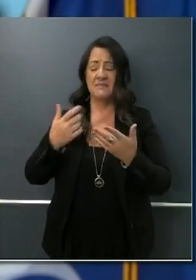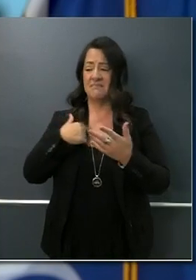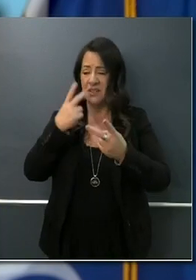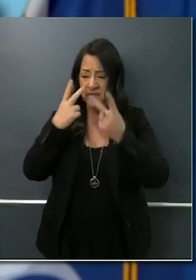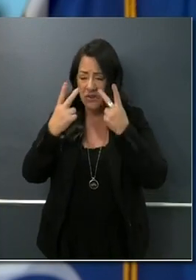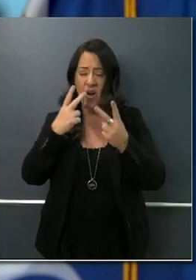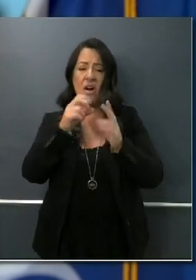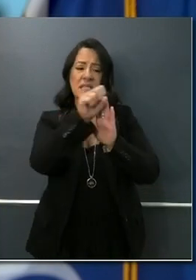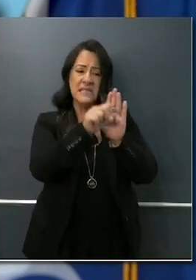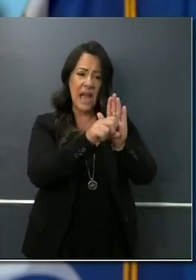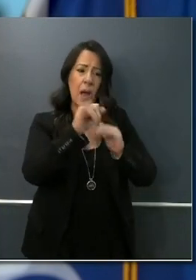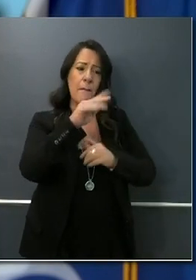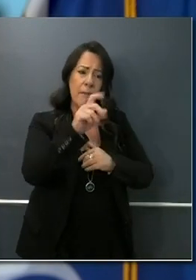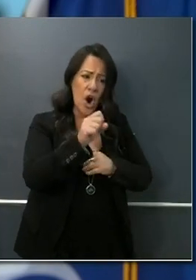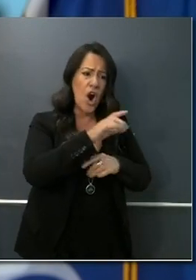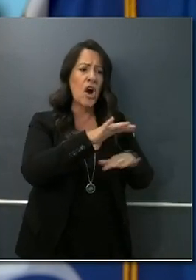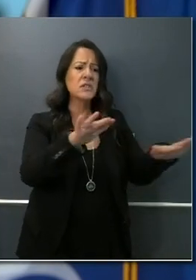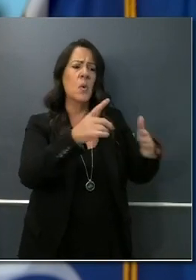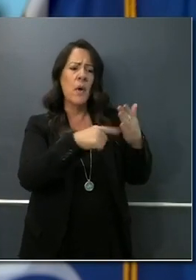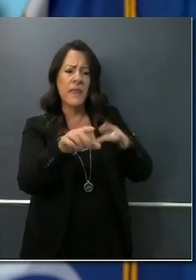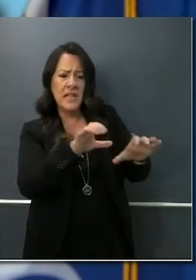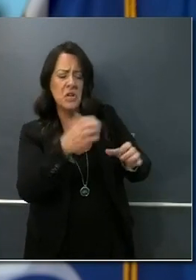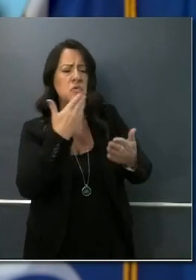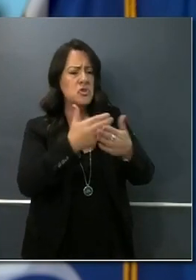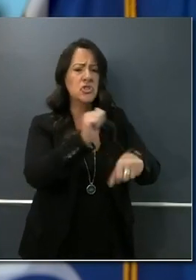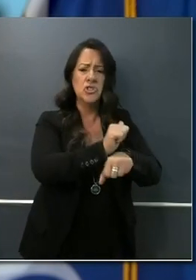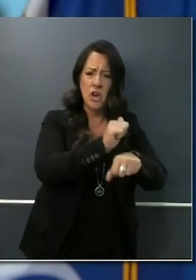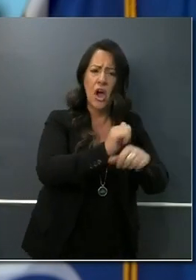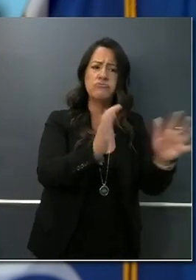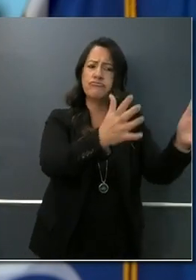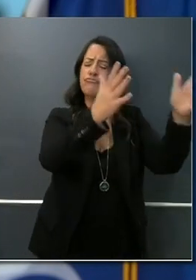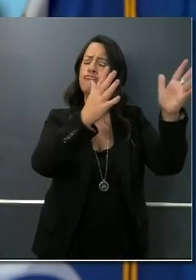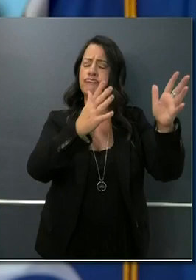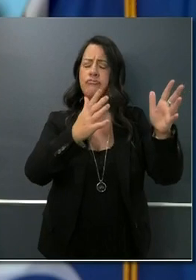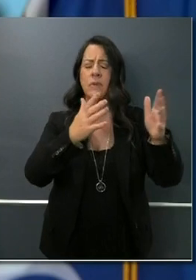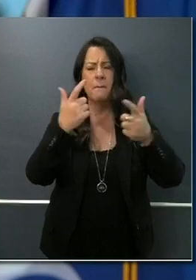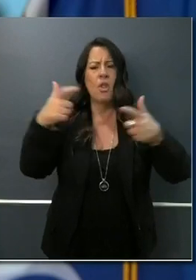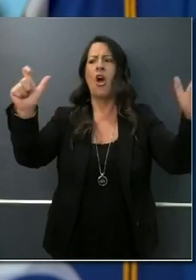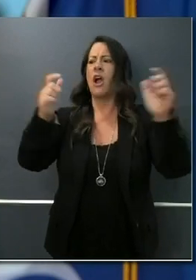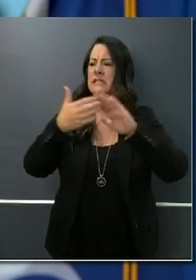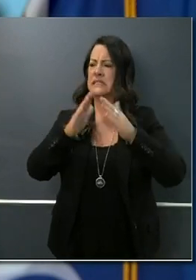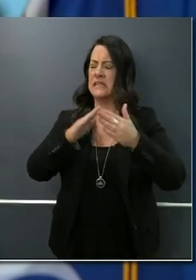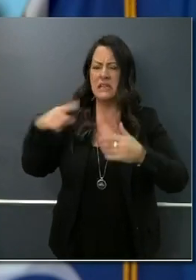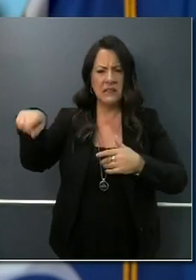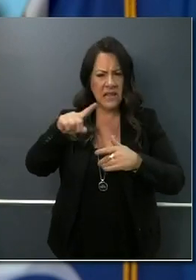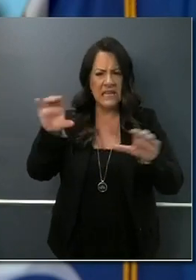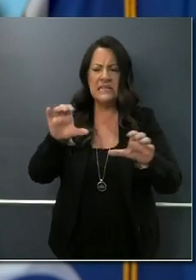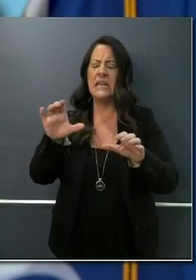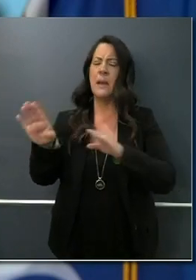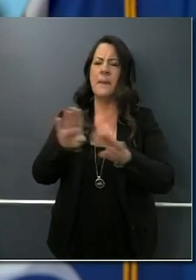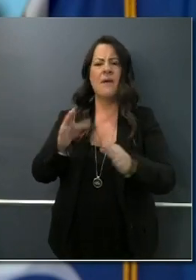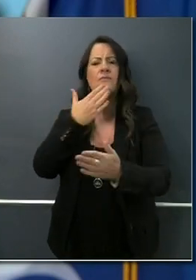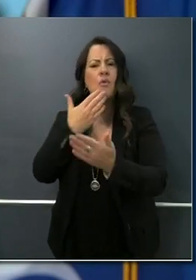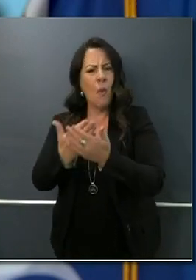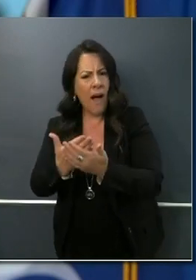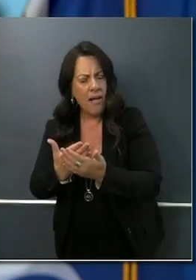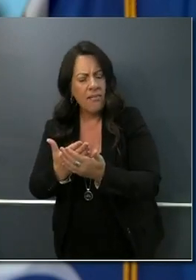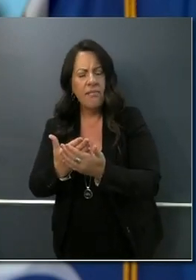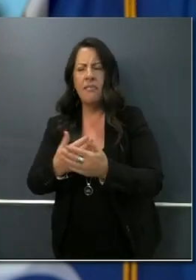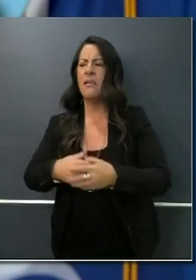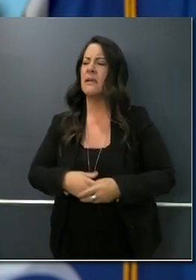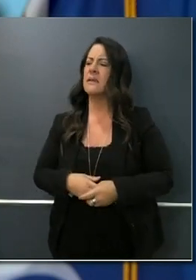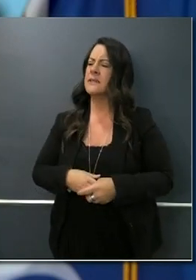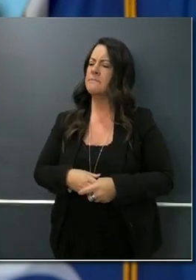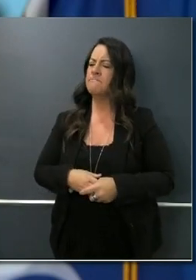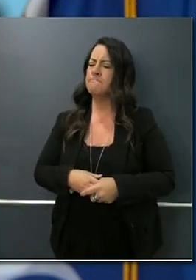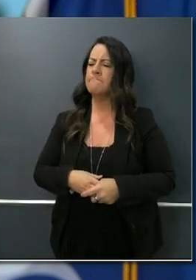our public partners and by large cities that really conducted themselves appropriately and